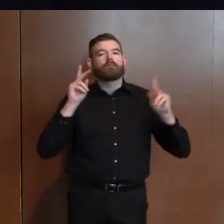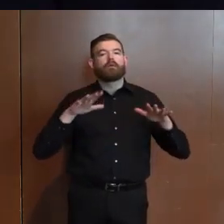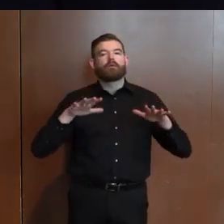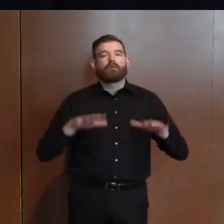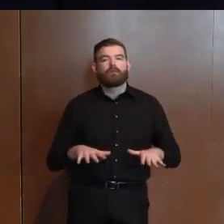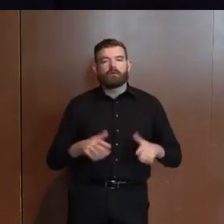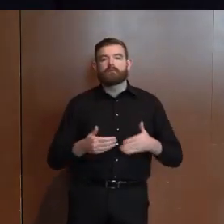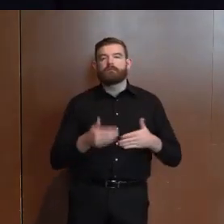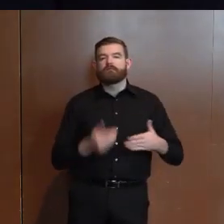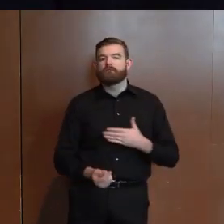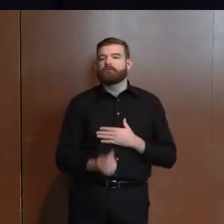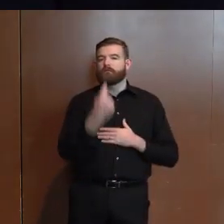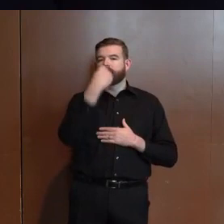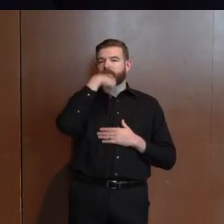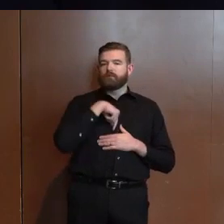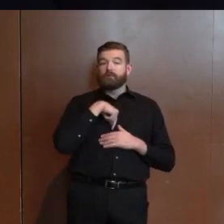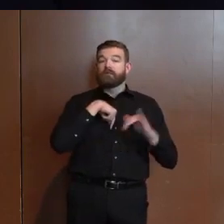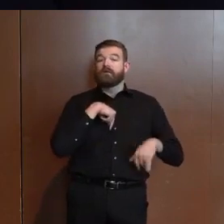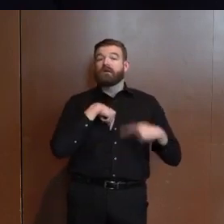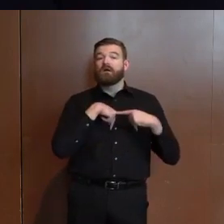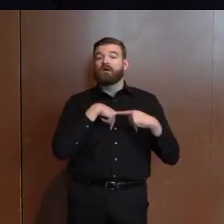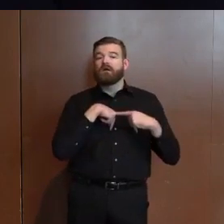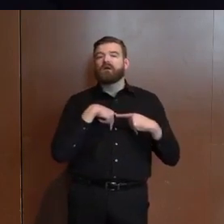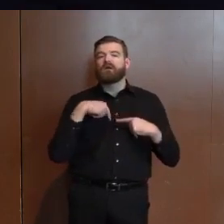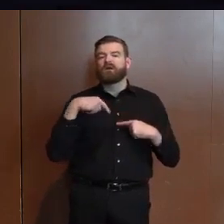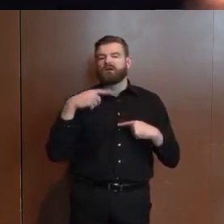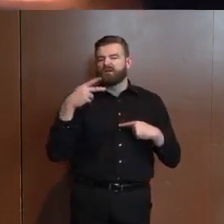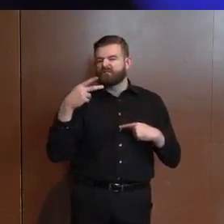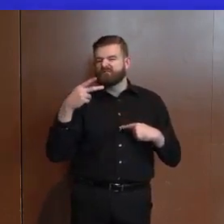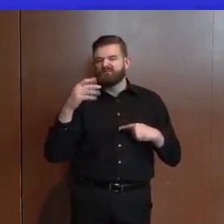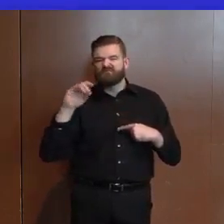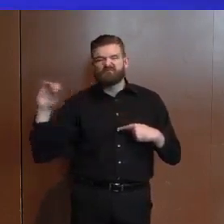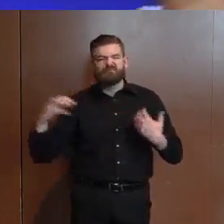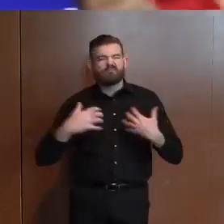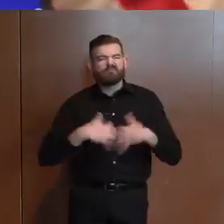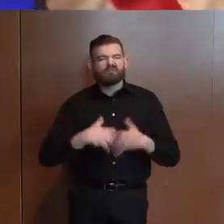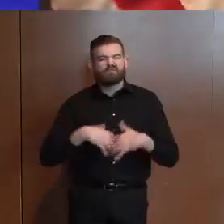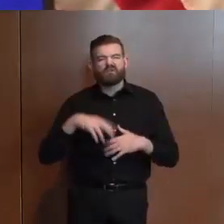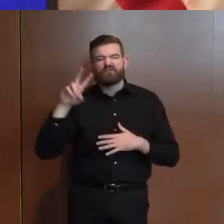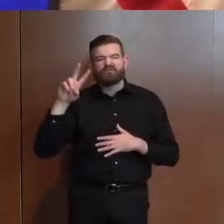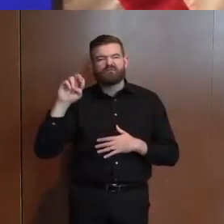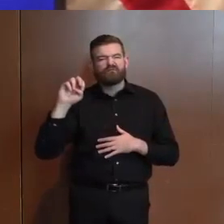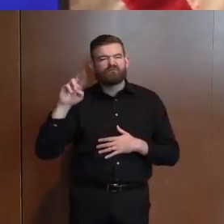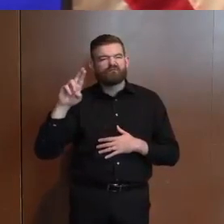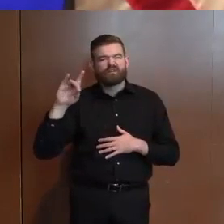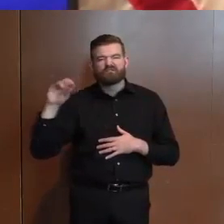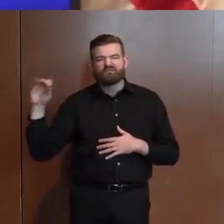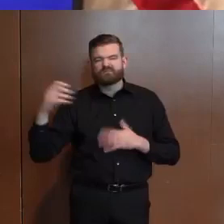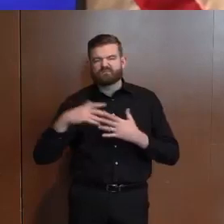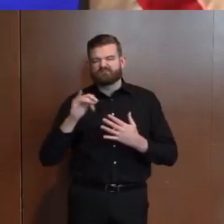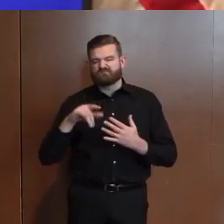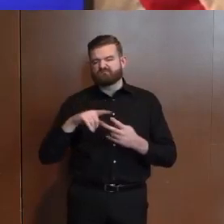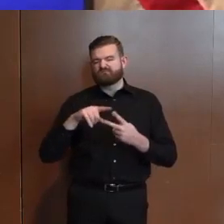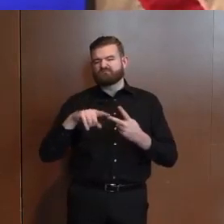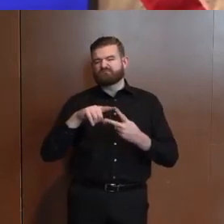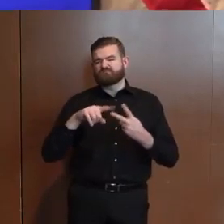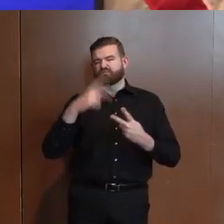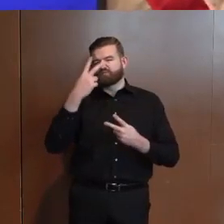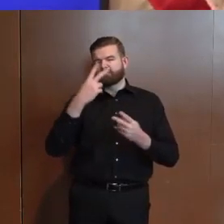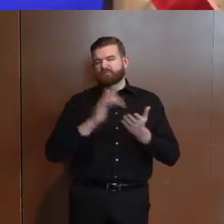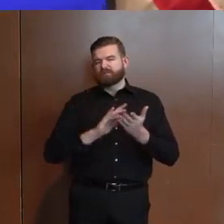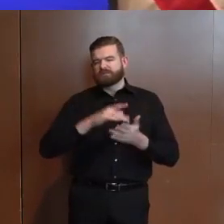Fentanyl, Versed, things like that. So thank you, everybody. I want to thank Judy Persichelli, Dr. Christina Tan,